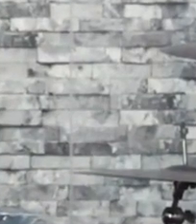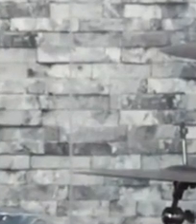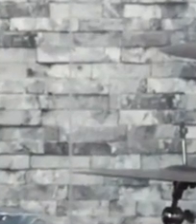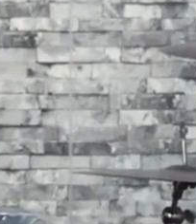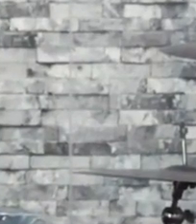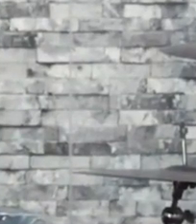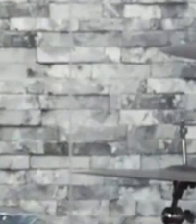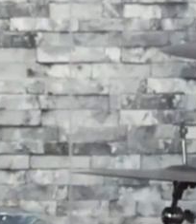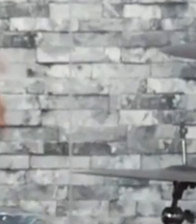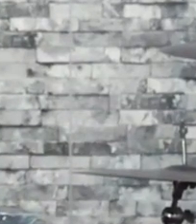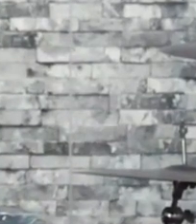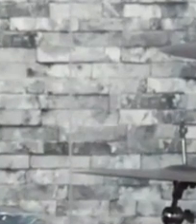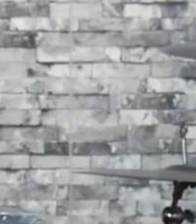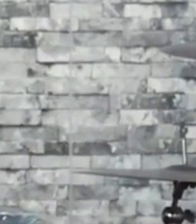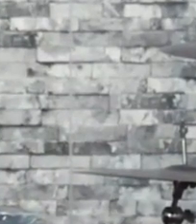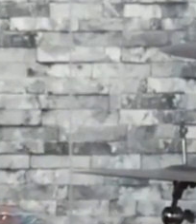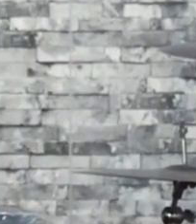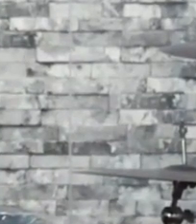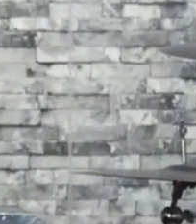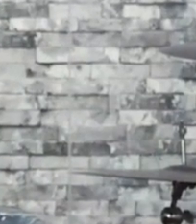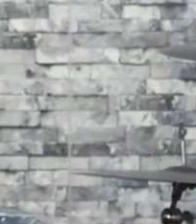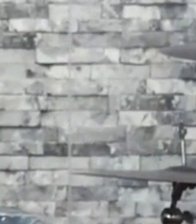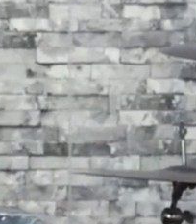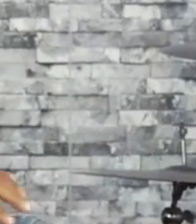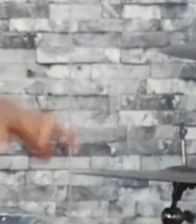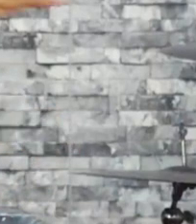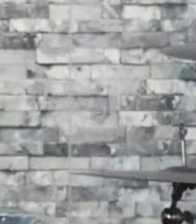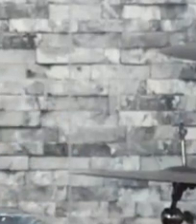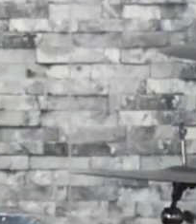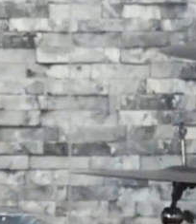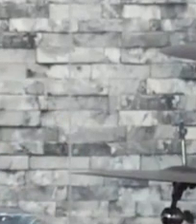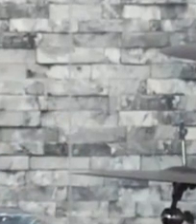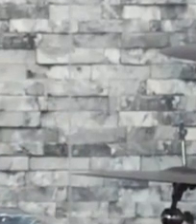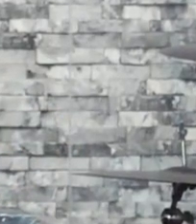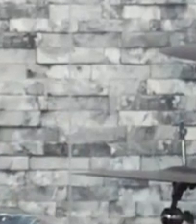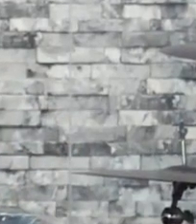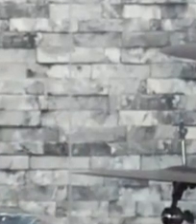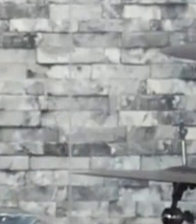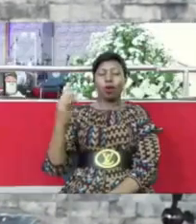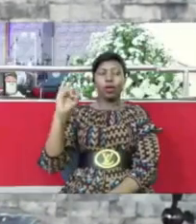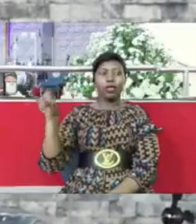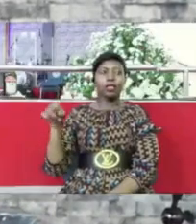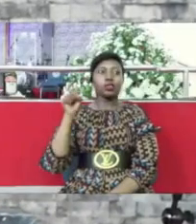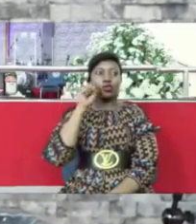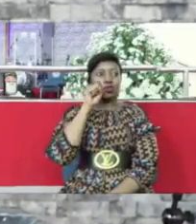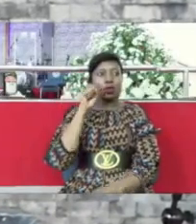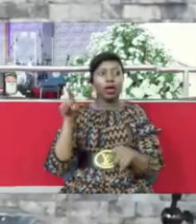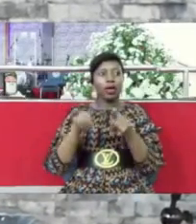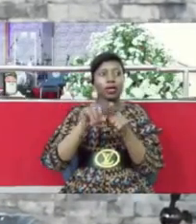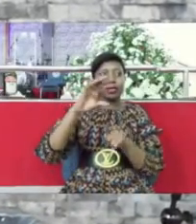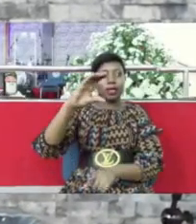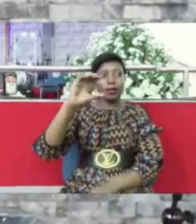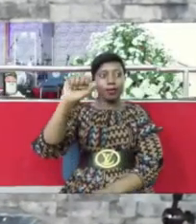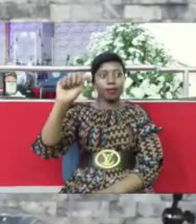Moses, because of this, only Joshua and Caleb among them will get to the promised land.